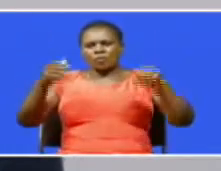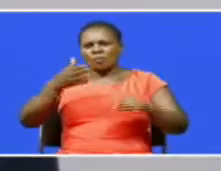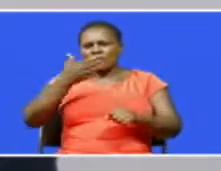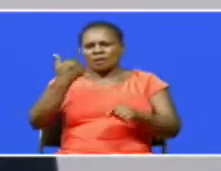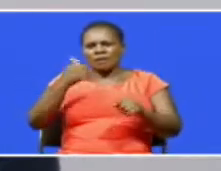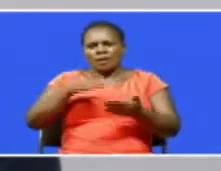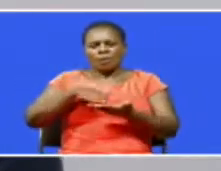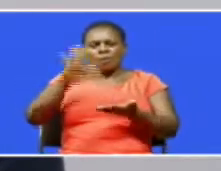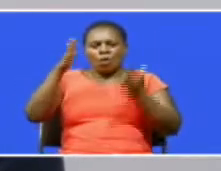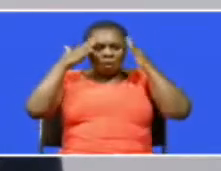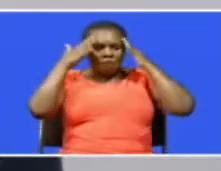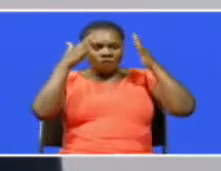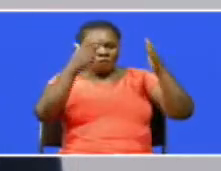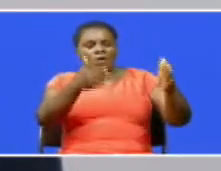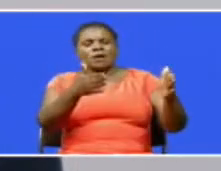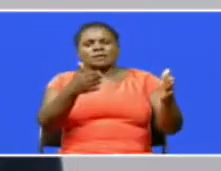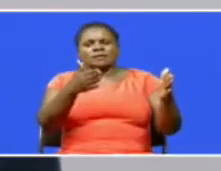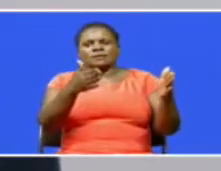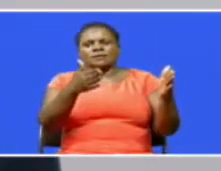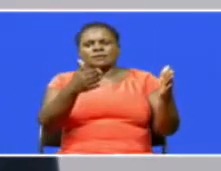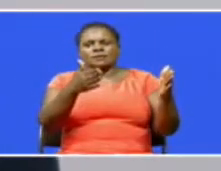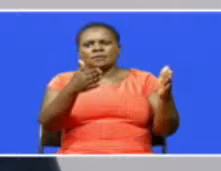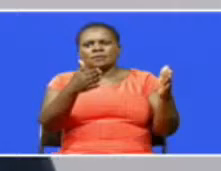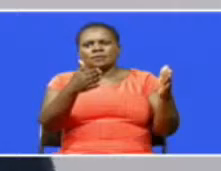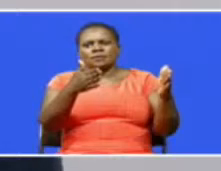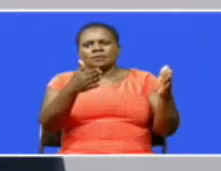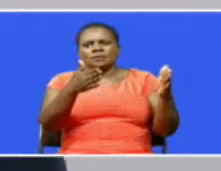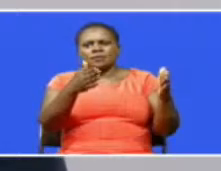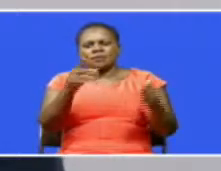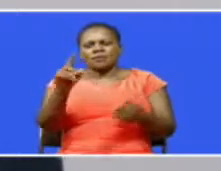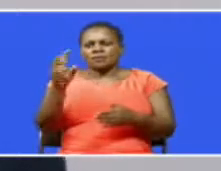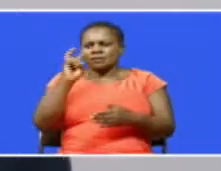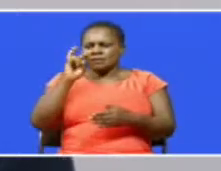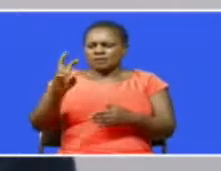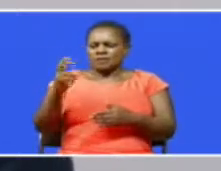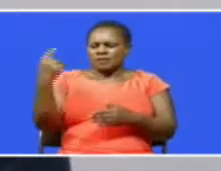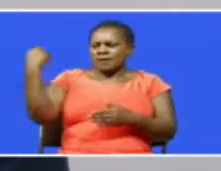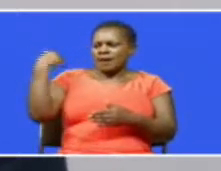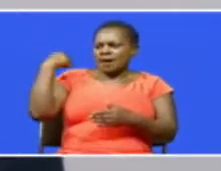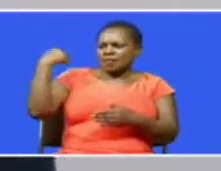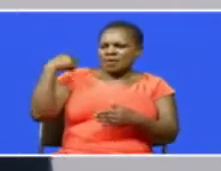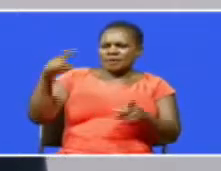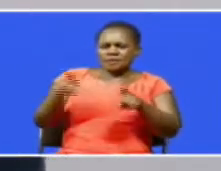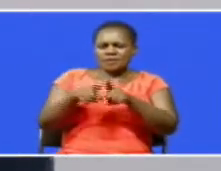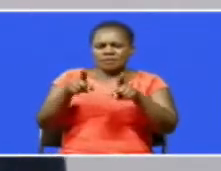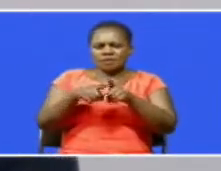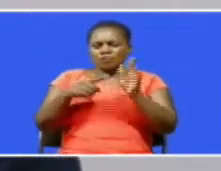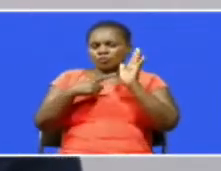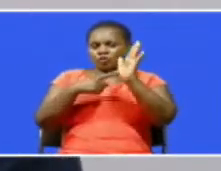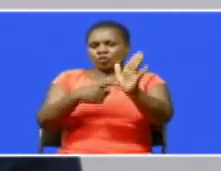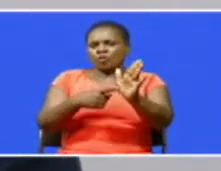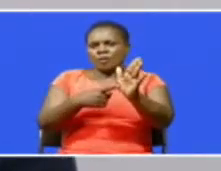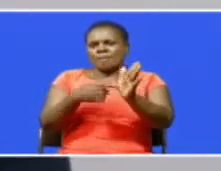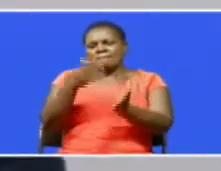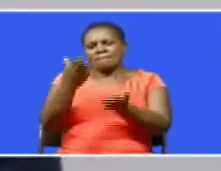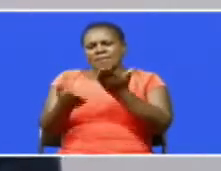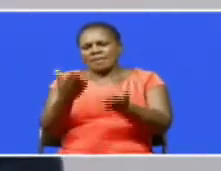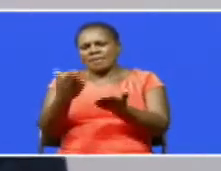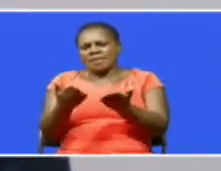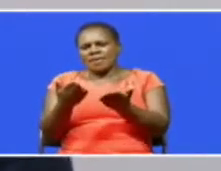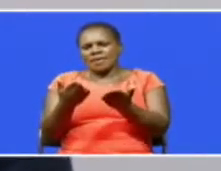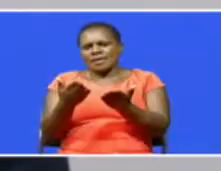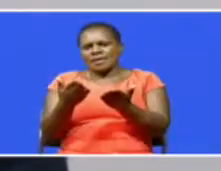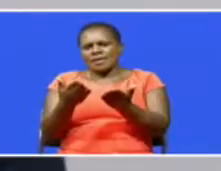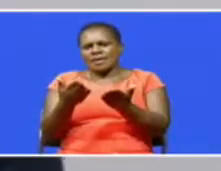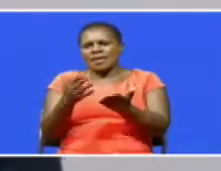a lot more attention. The press looking at those figures and highlighting it, I think, may